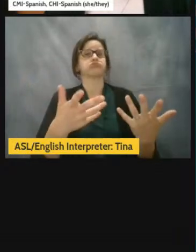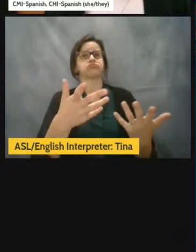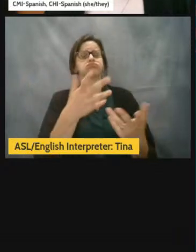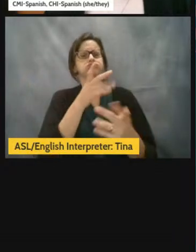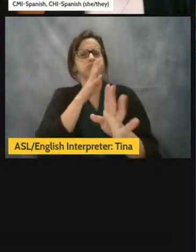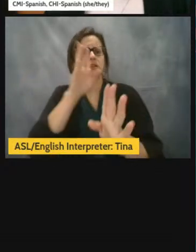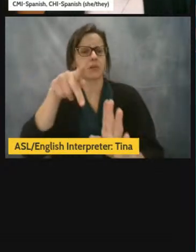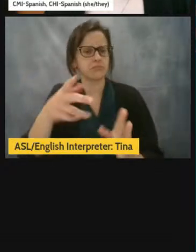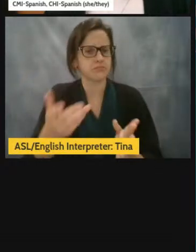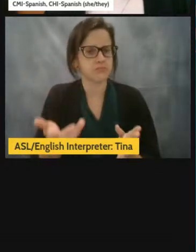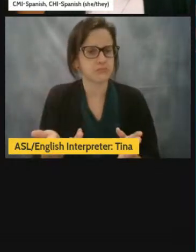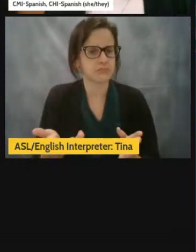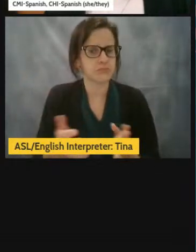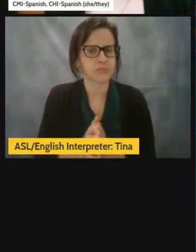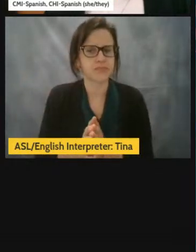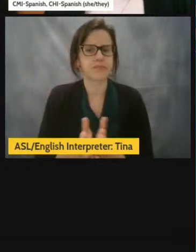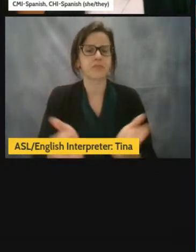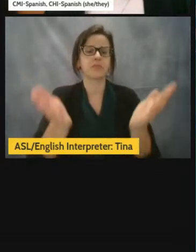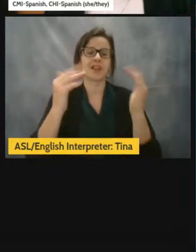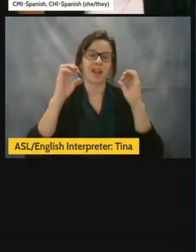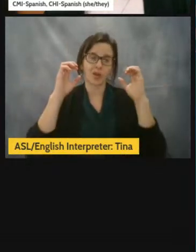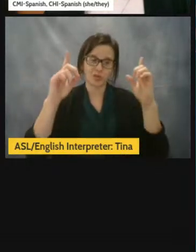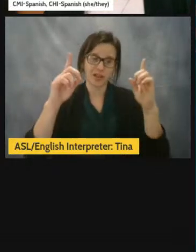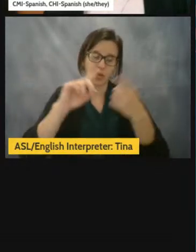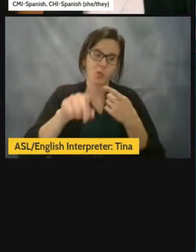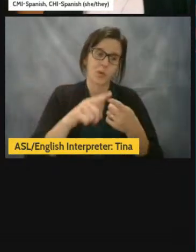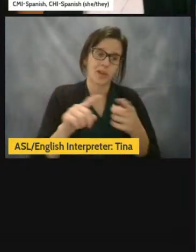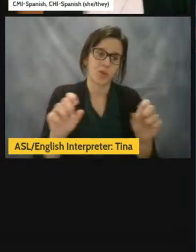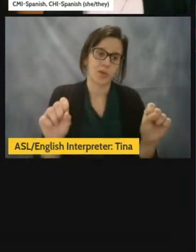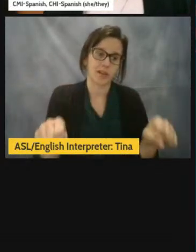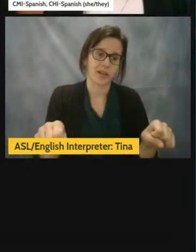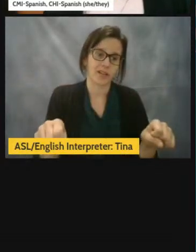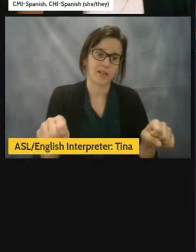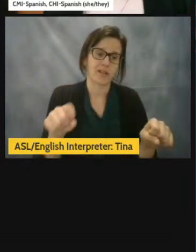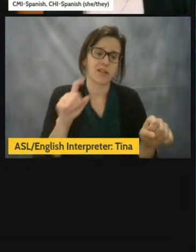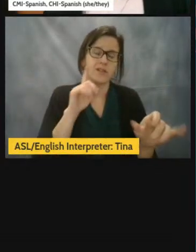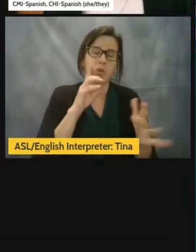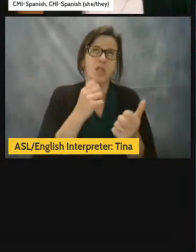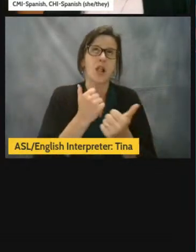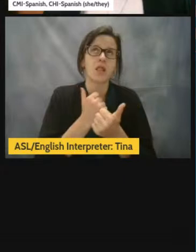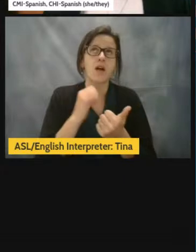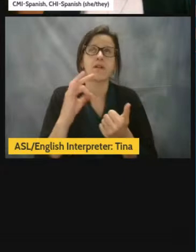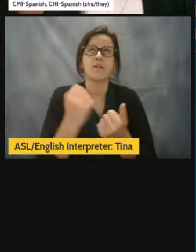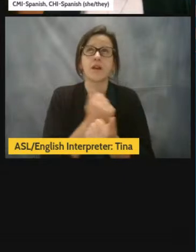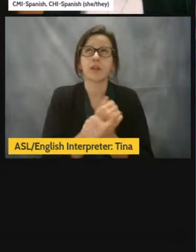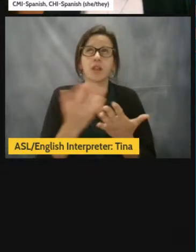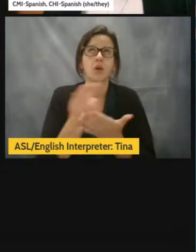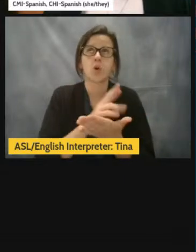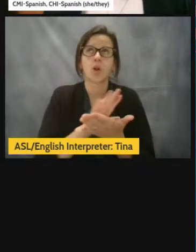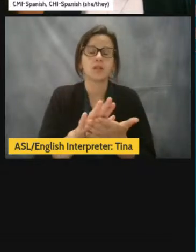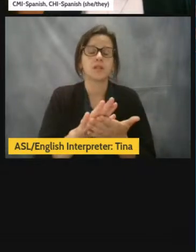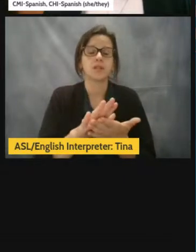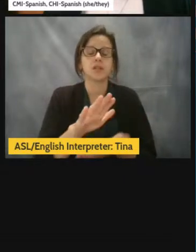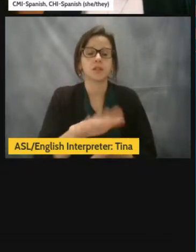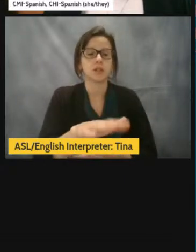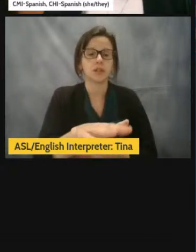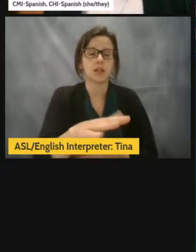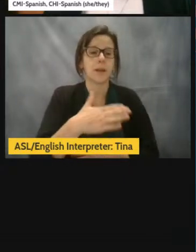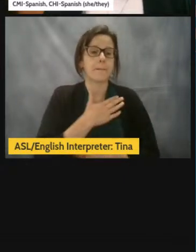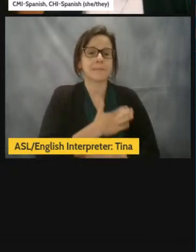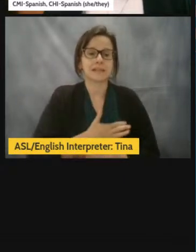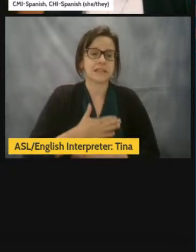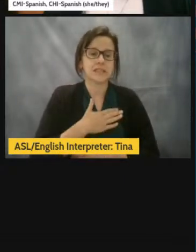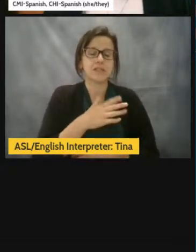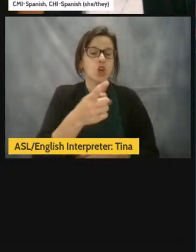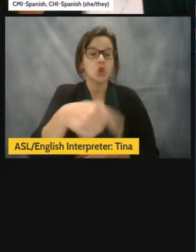where you can for the love of all that is holy. Please do not educate people on something that you do not